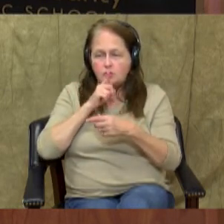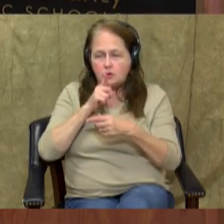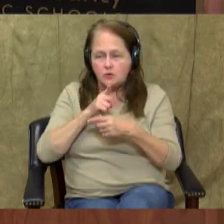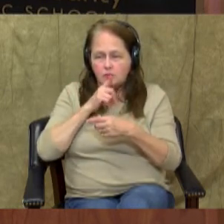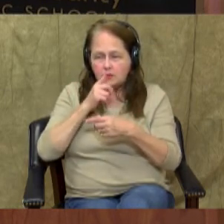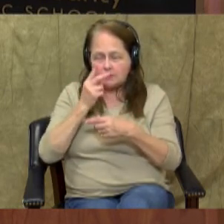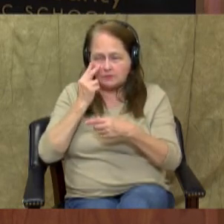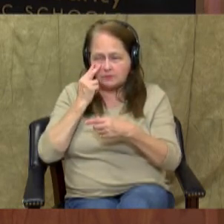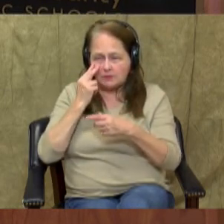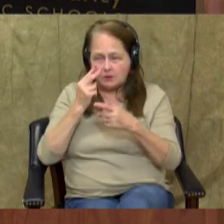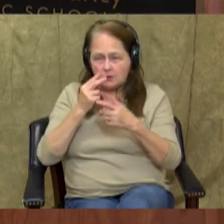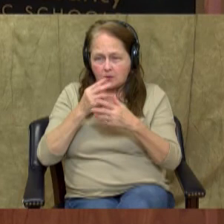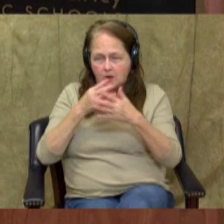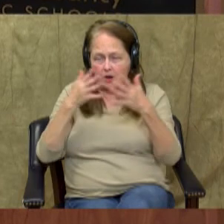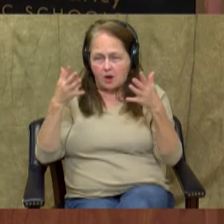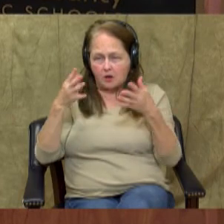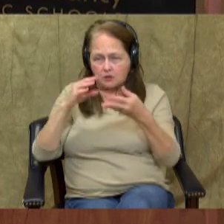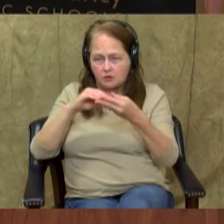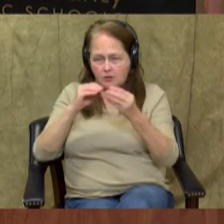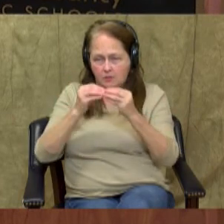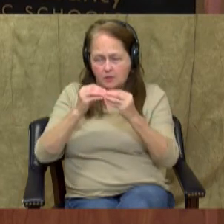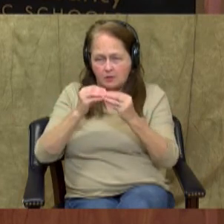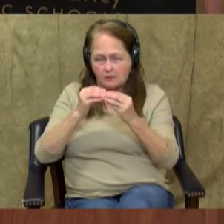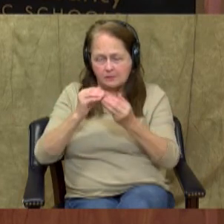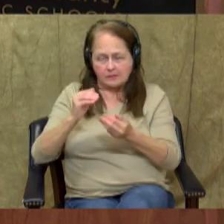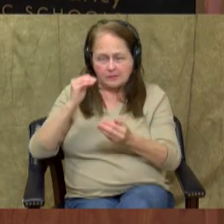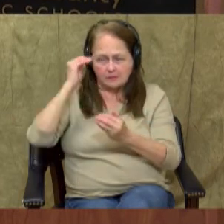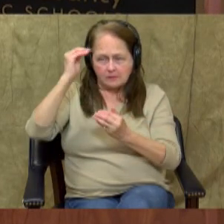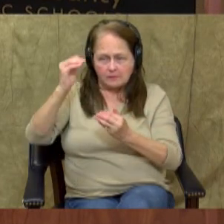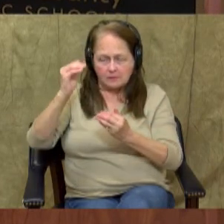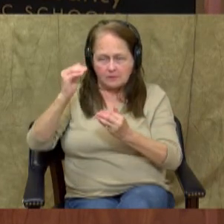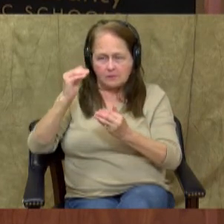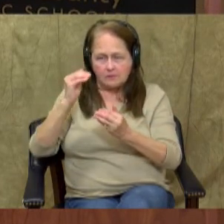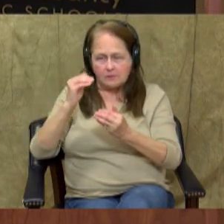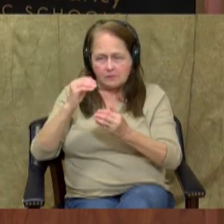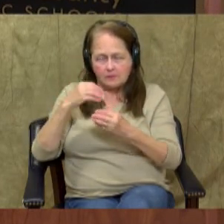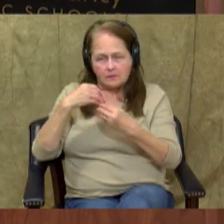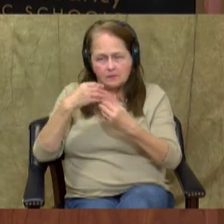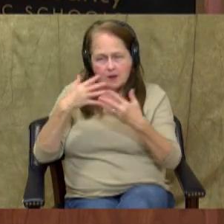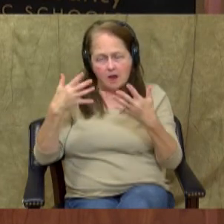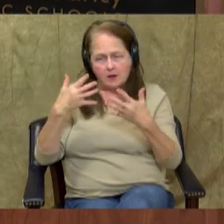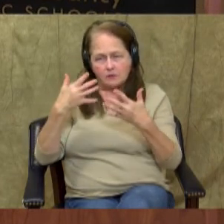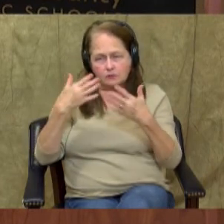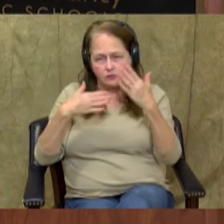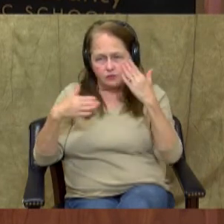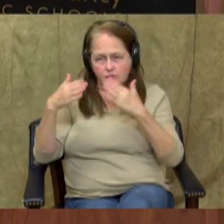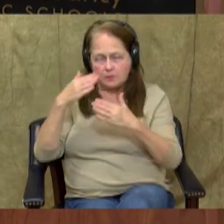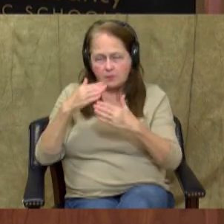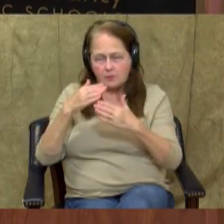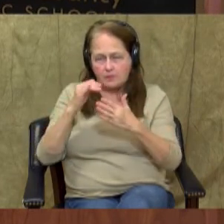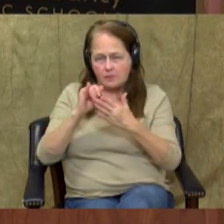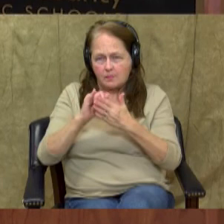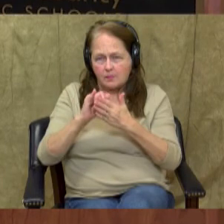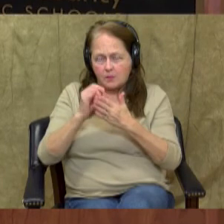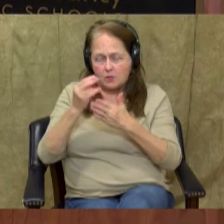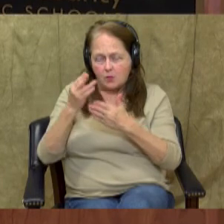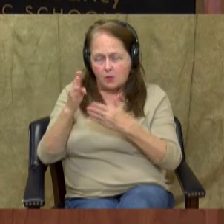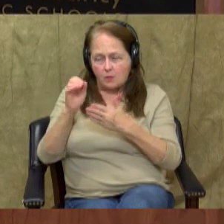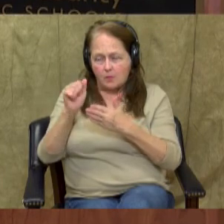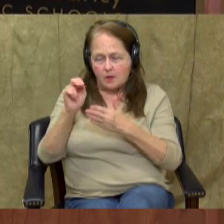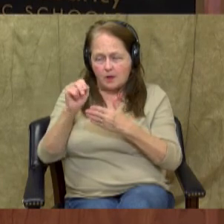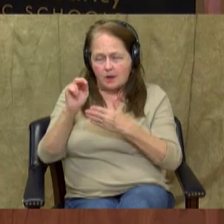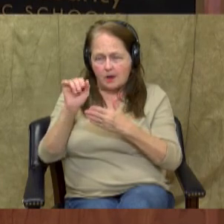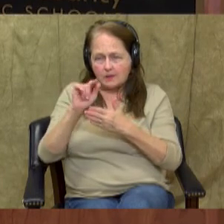see some large figures here that are probably very troubling to this region. Again, this is a very urbanized